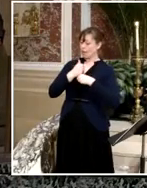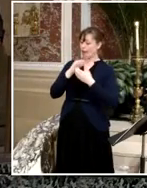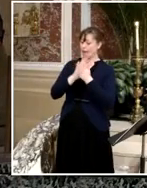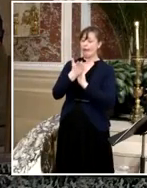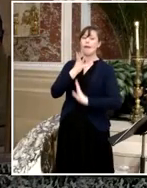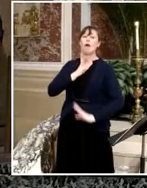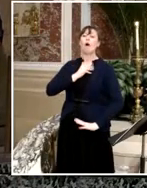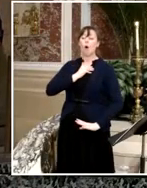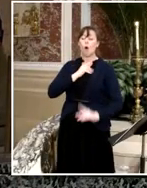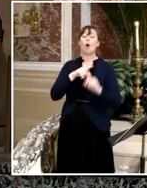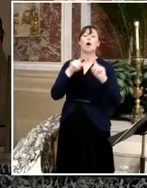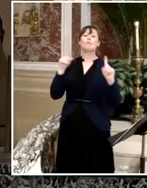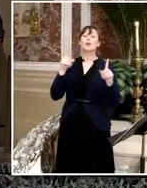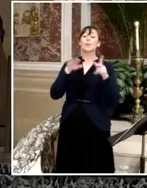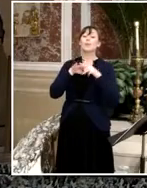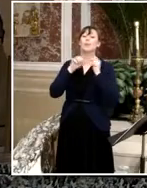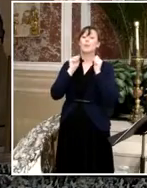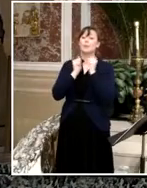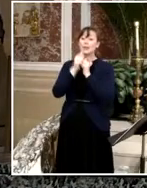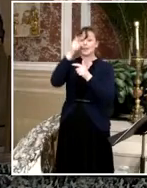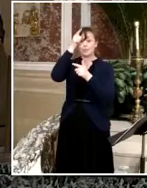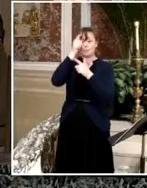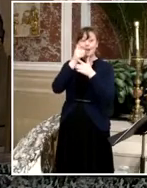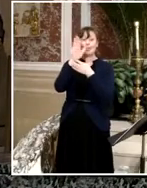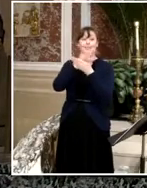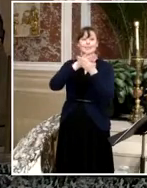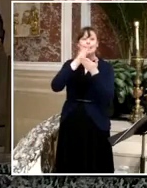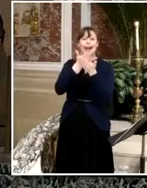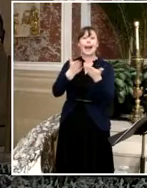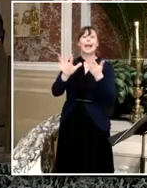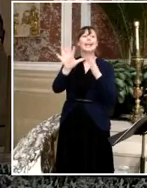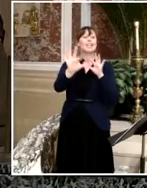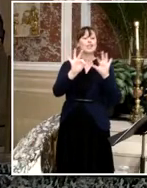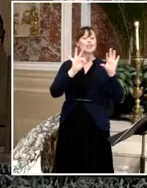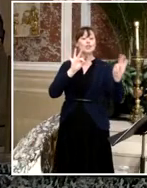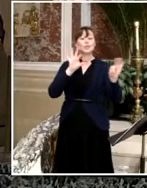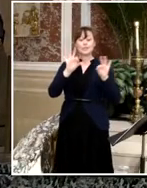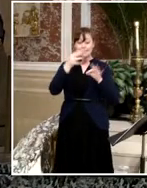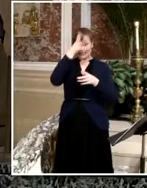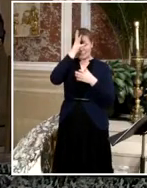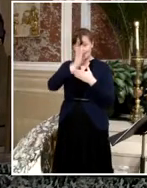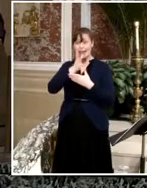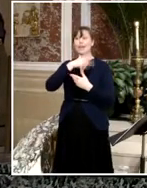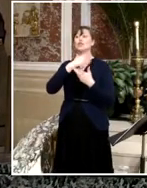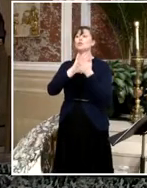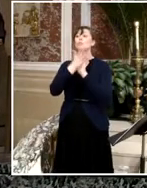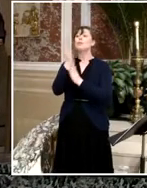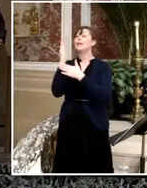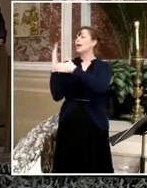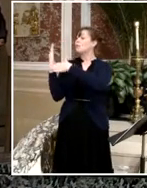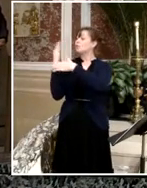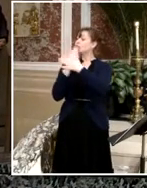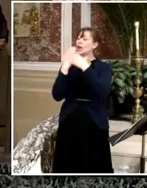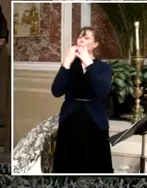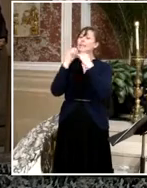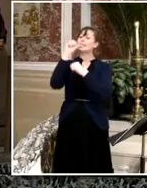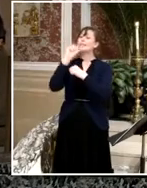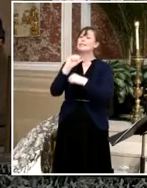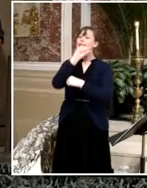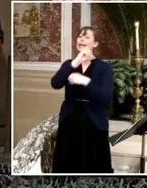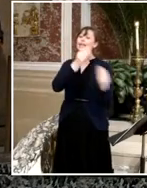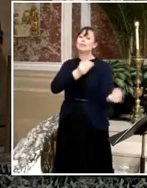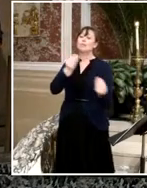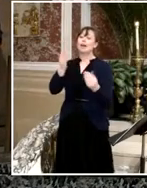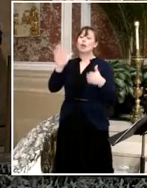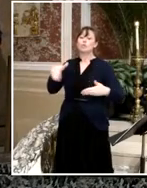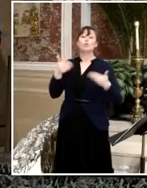with a brother's kindness, he also chooses men to become sharers in his sacred ministry through the